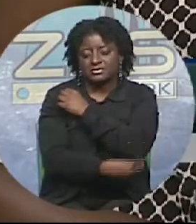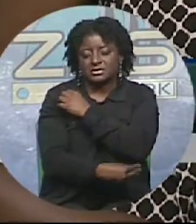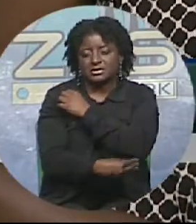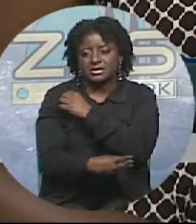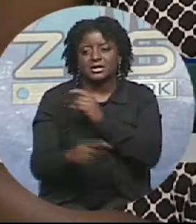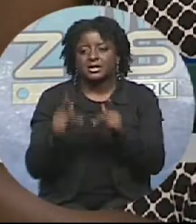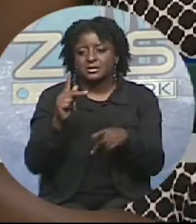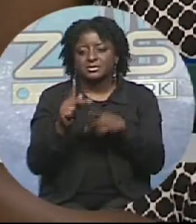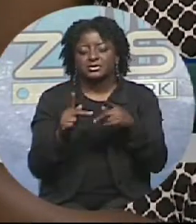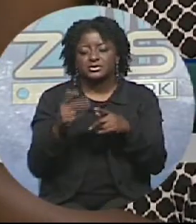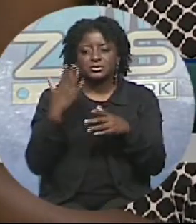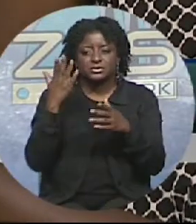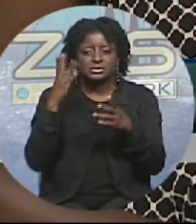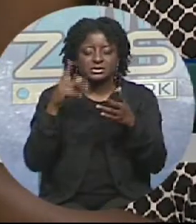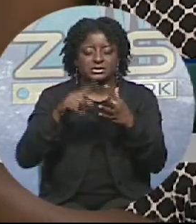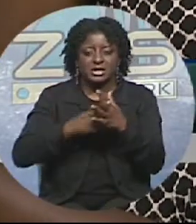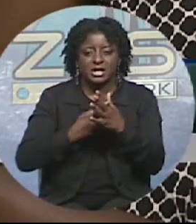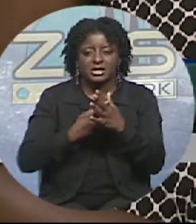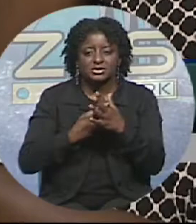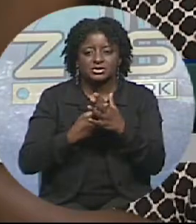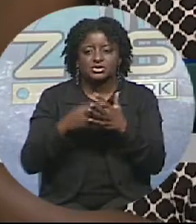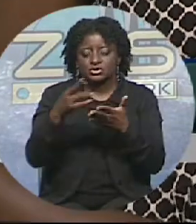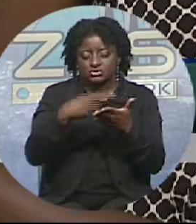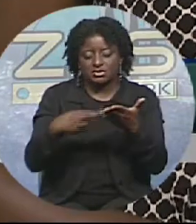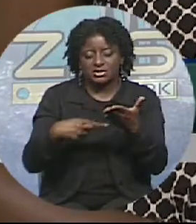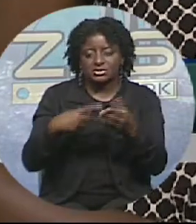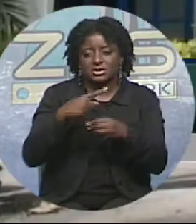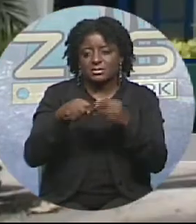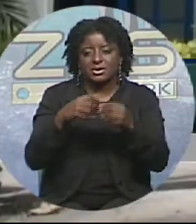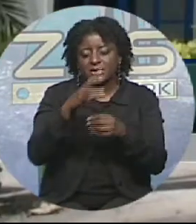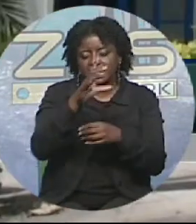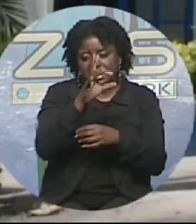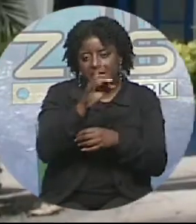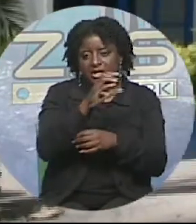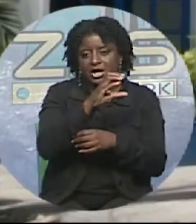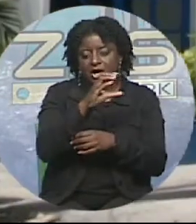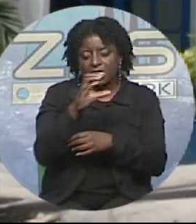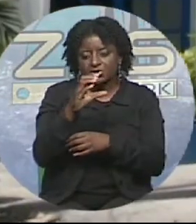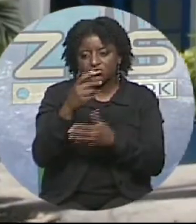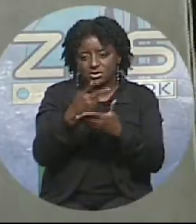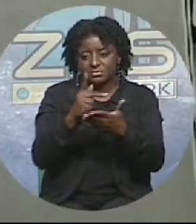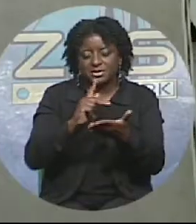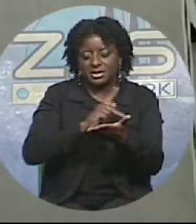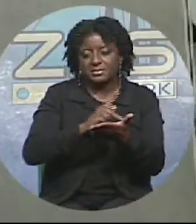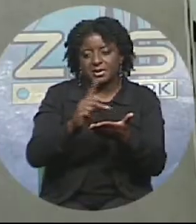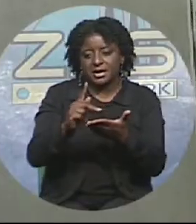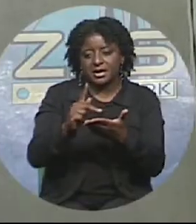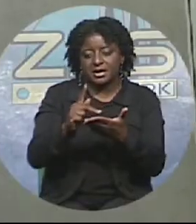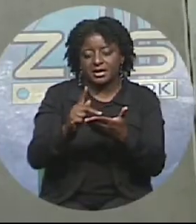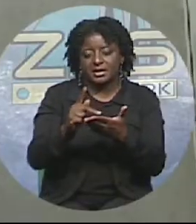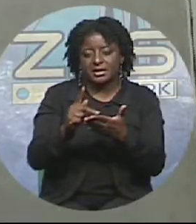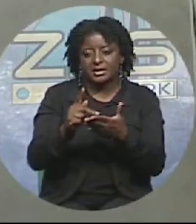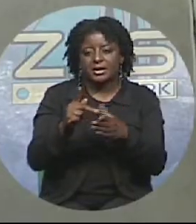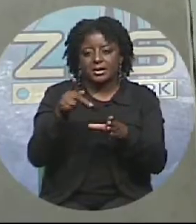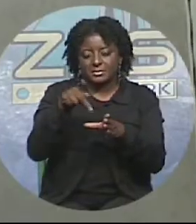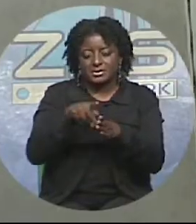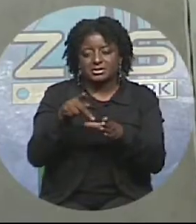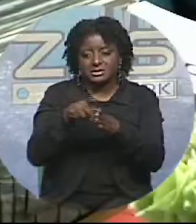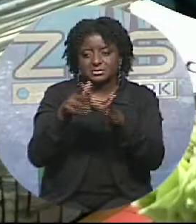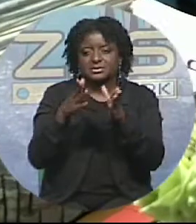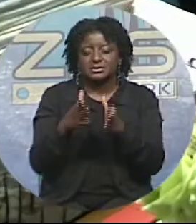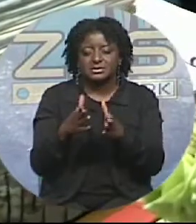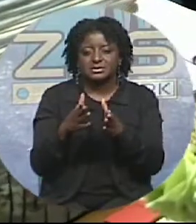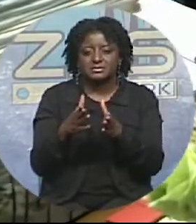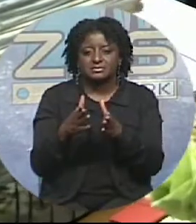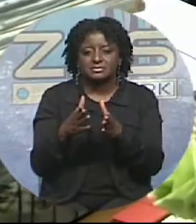registering about 800 current prepaid card holders at the pilot launch for the Conditional Cash Transfer Program. In modernizing the